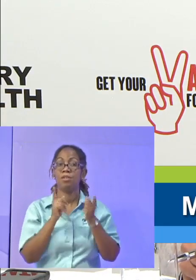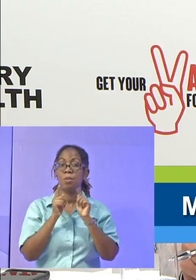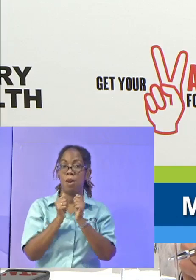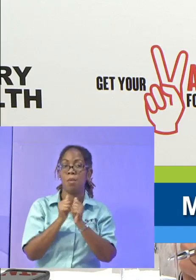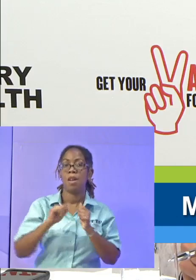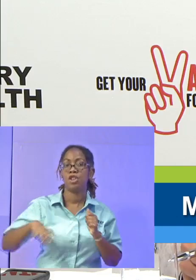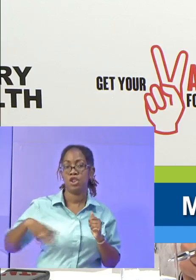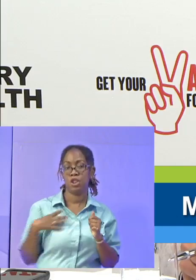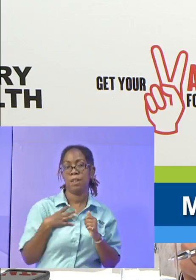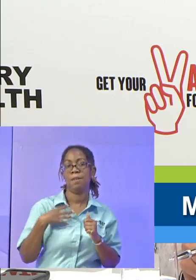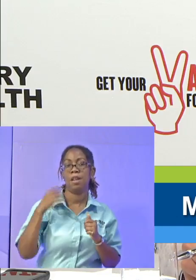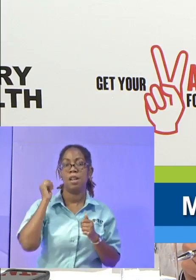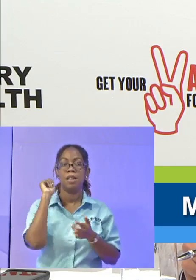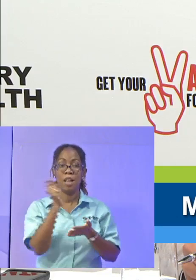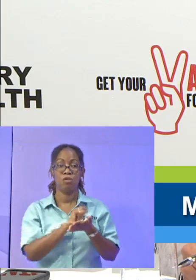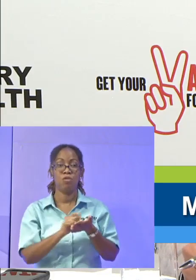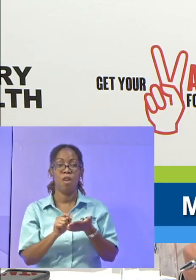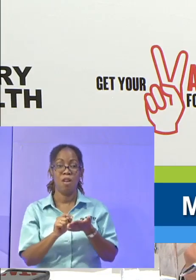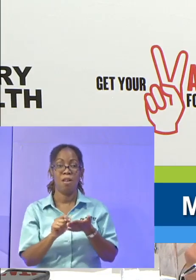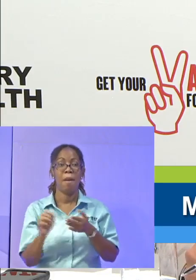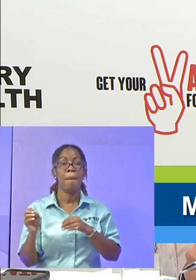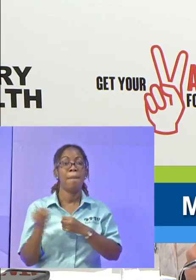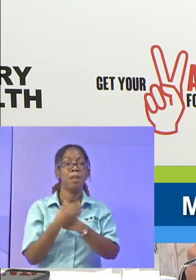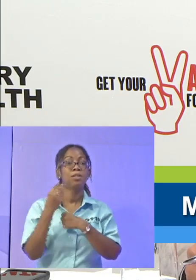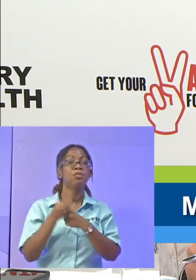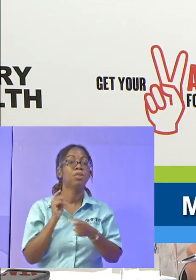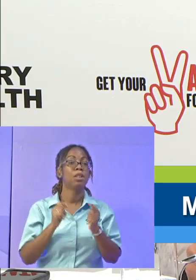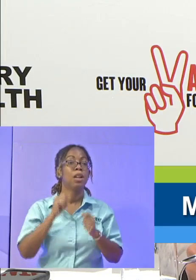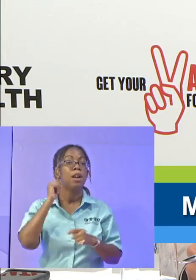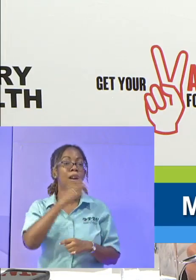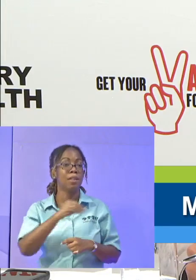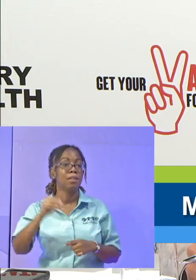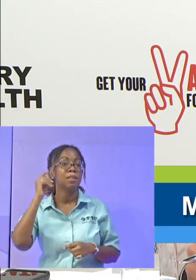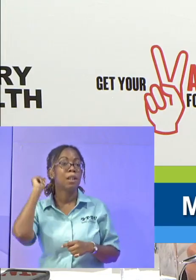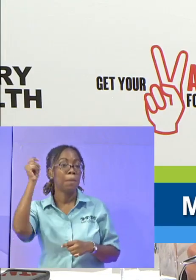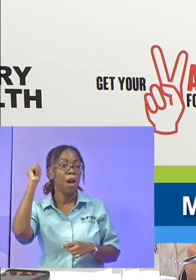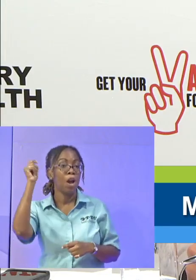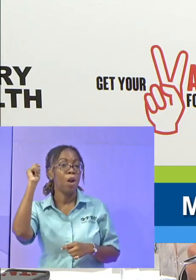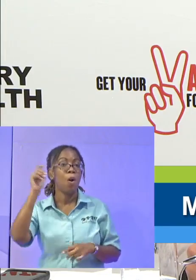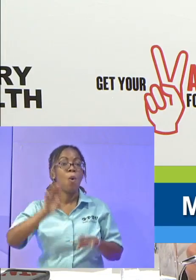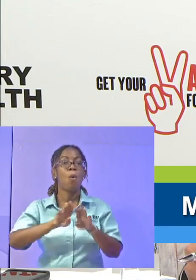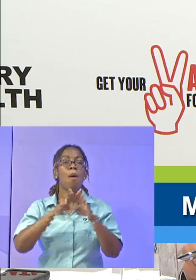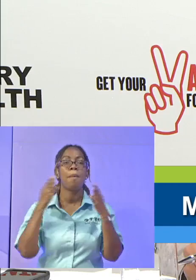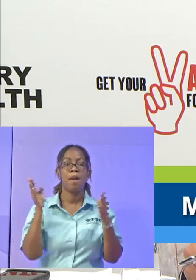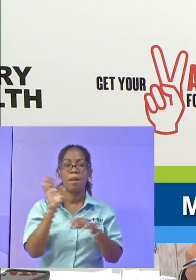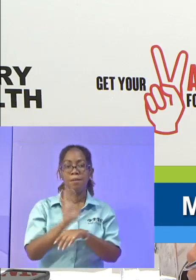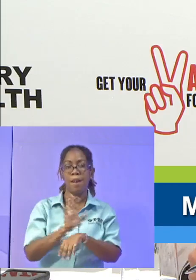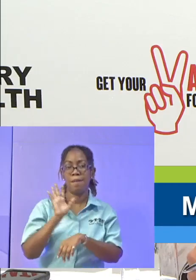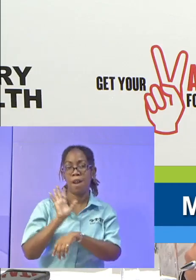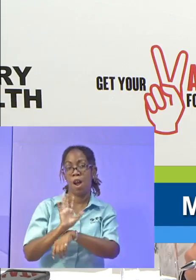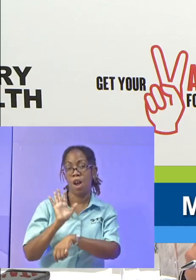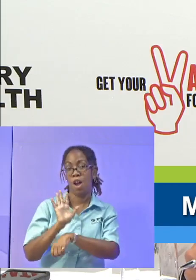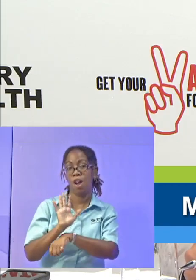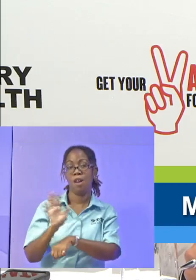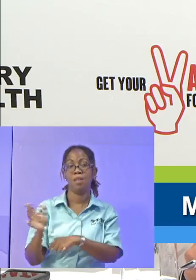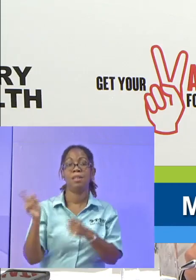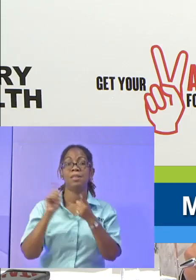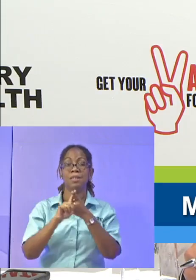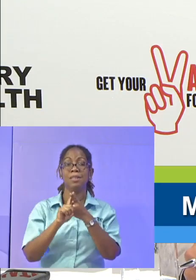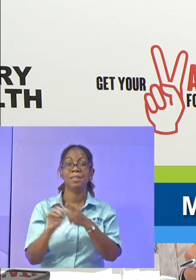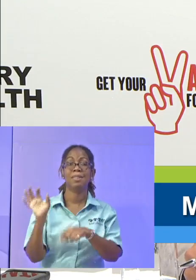THA, beaches across Trinidad and Tobago open 5 a.m. to 6 p.m. That will include reef